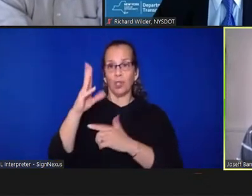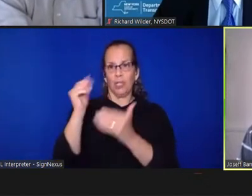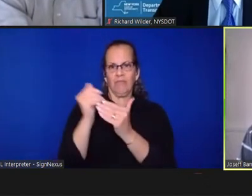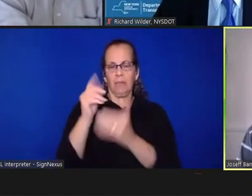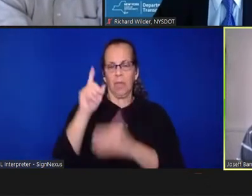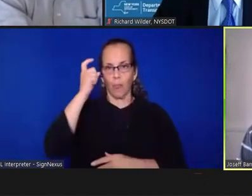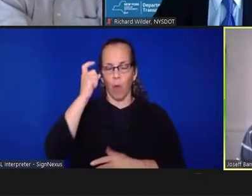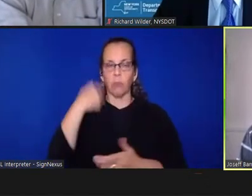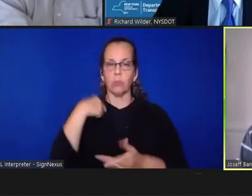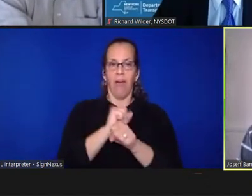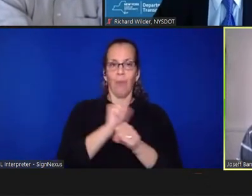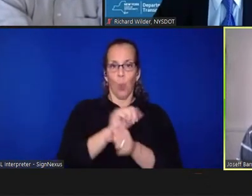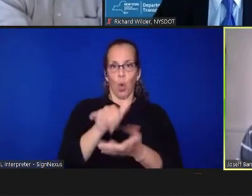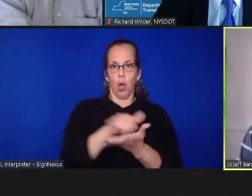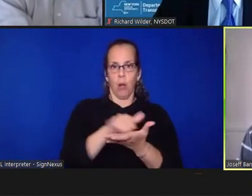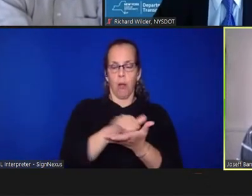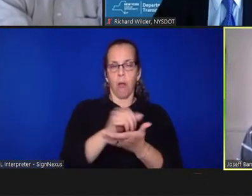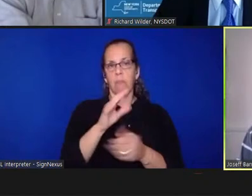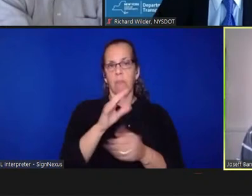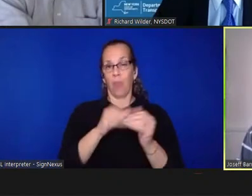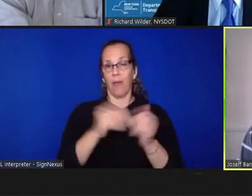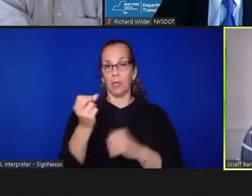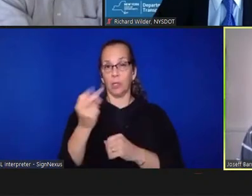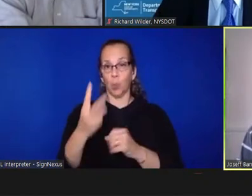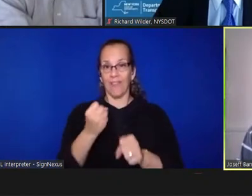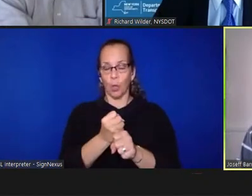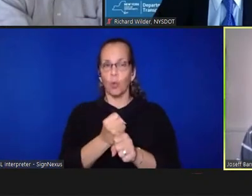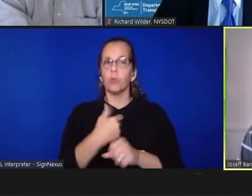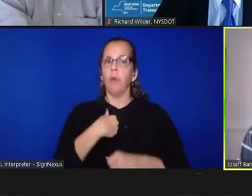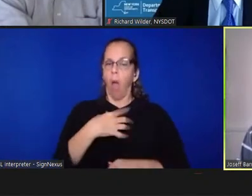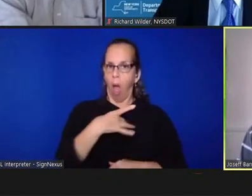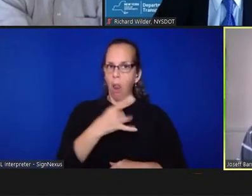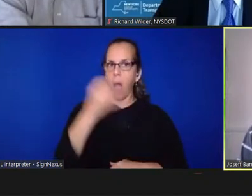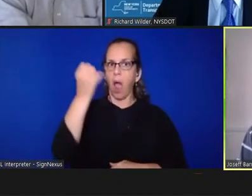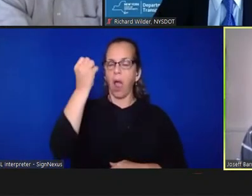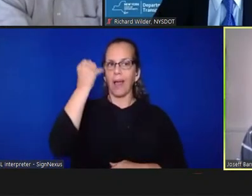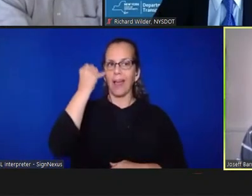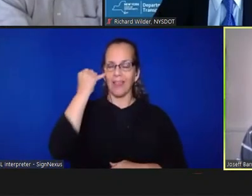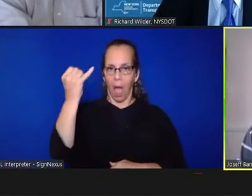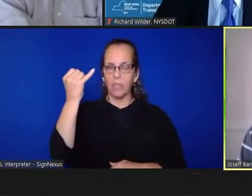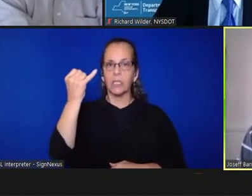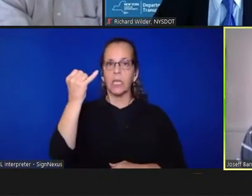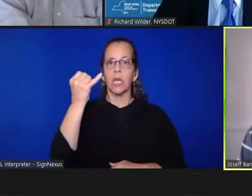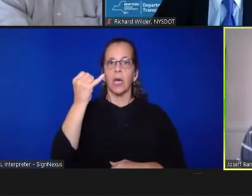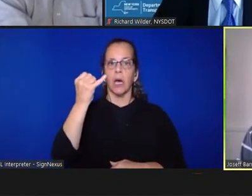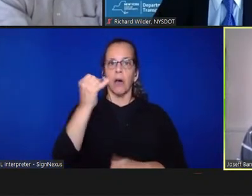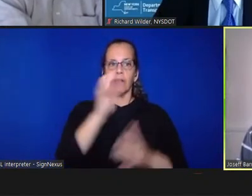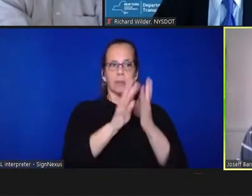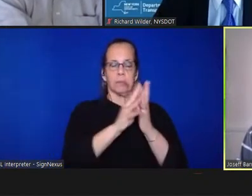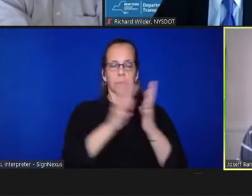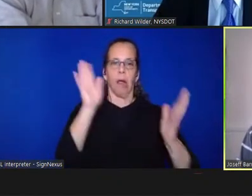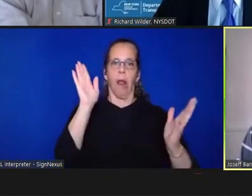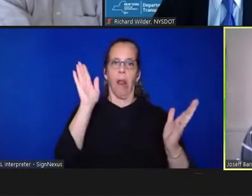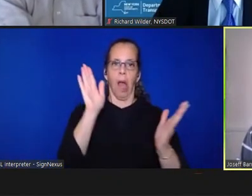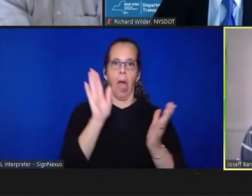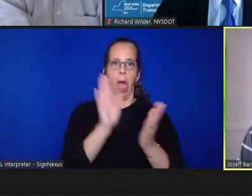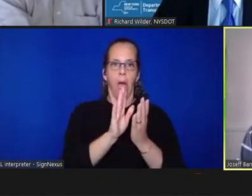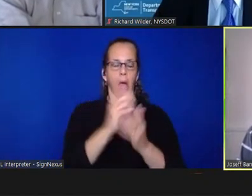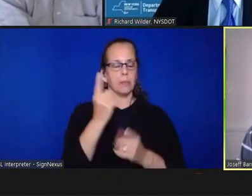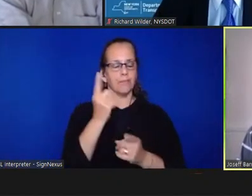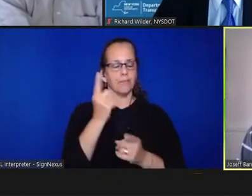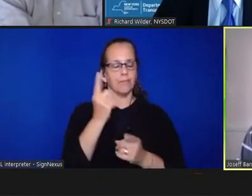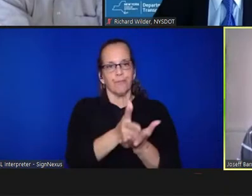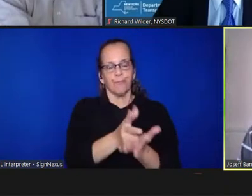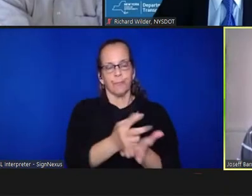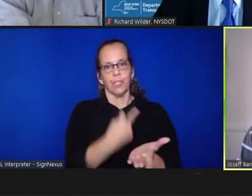uh for over 12 years I like the idea of getting rid of congestion in the city as I've spent a numerable hours stuck in traffic I also like the